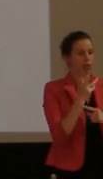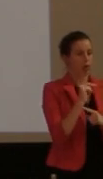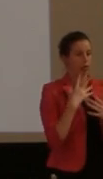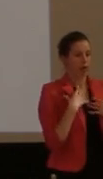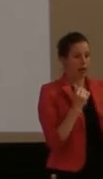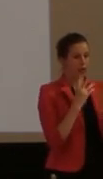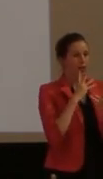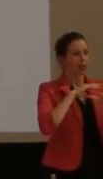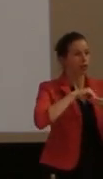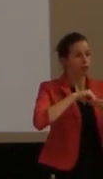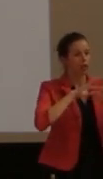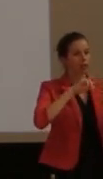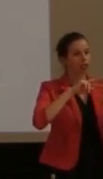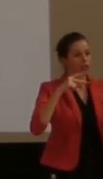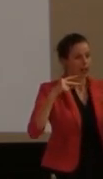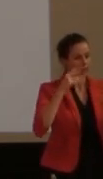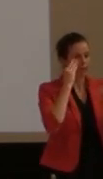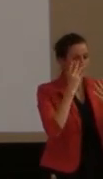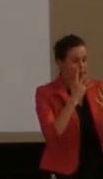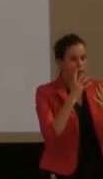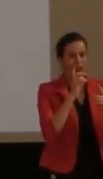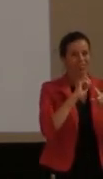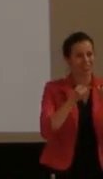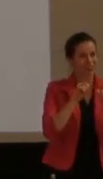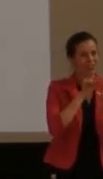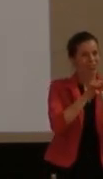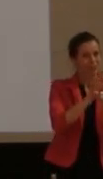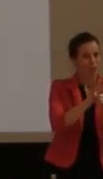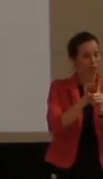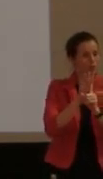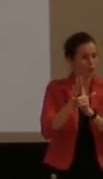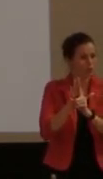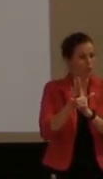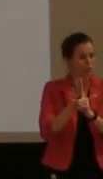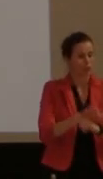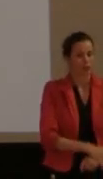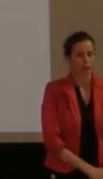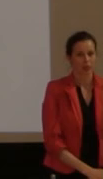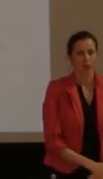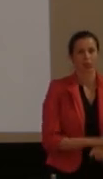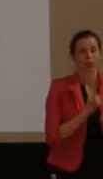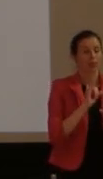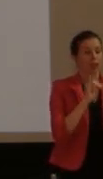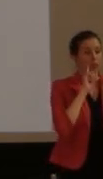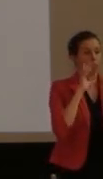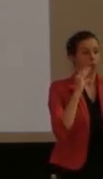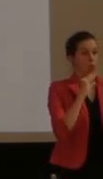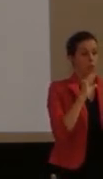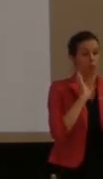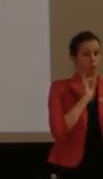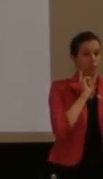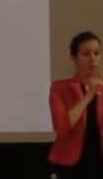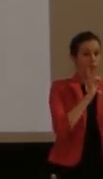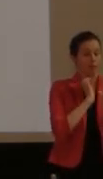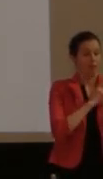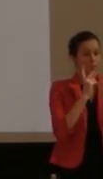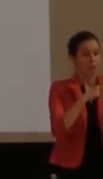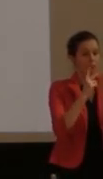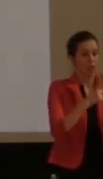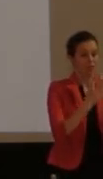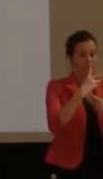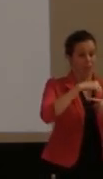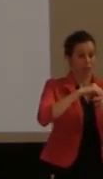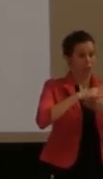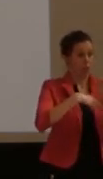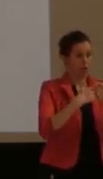genetic information, personalized risk factors, and exposures. It's the hope of the program that being a part of All of